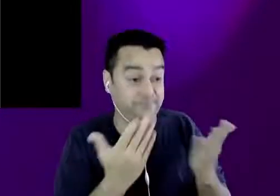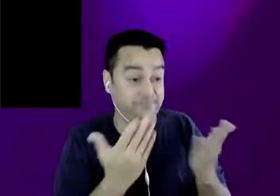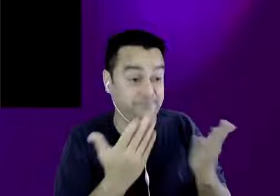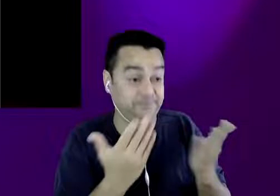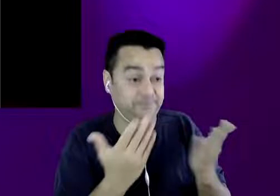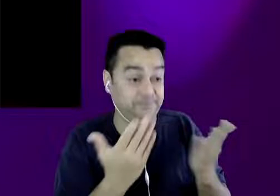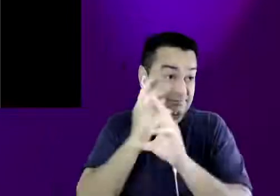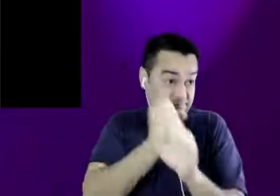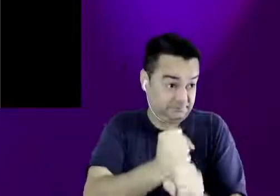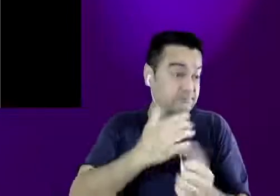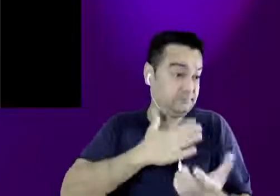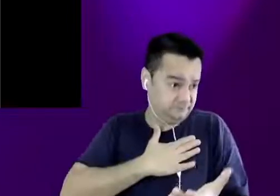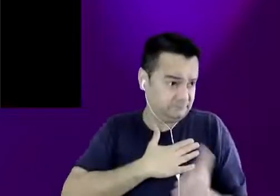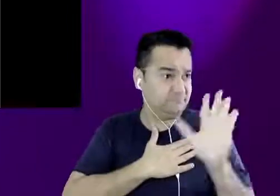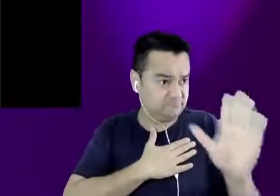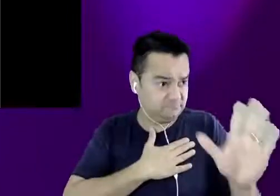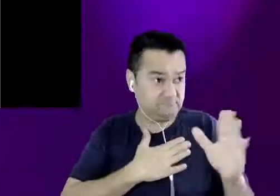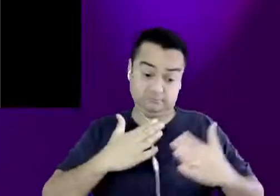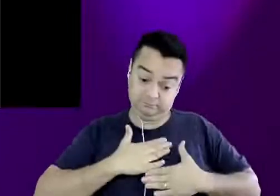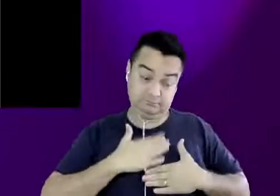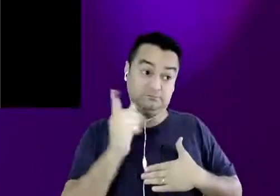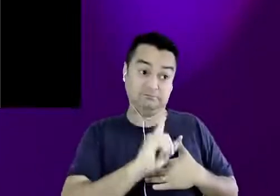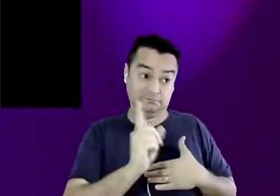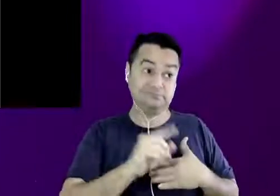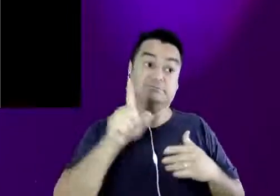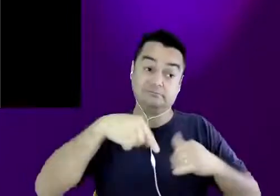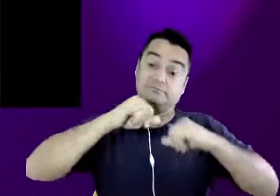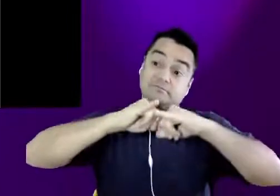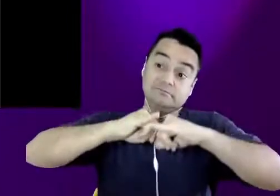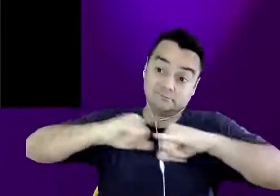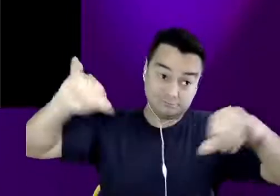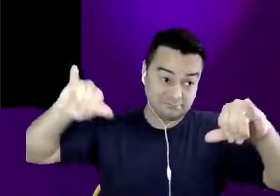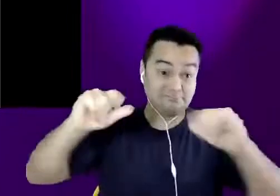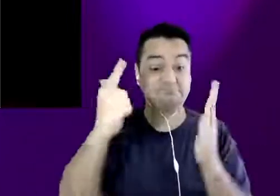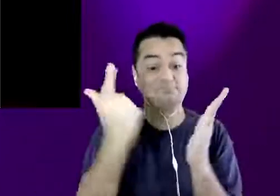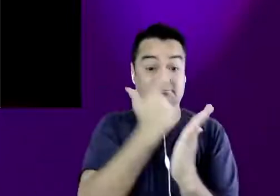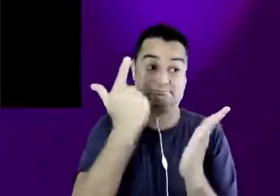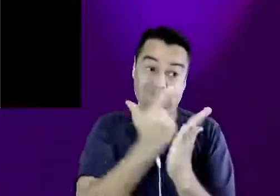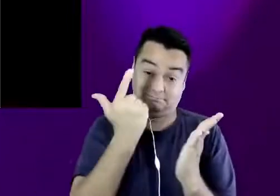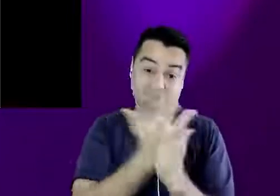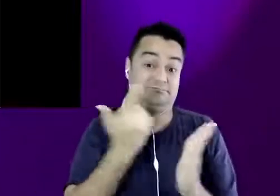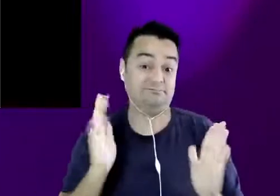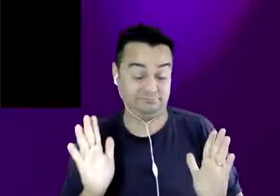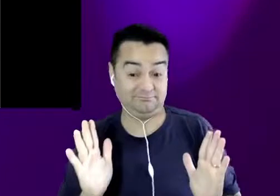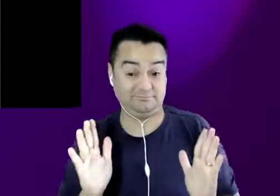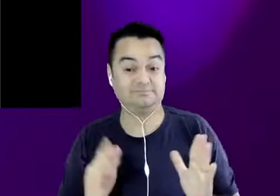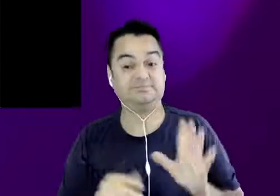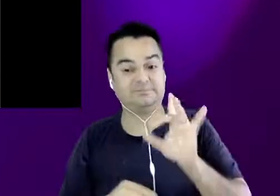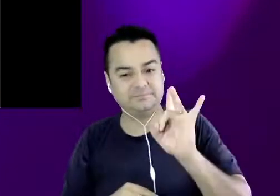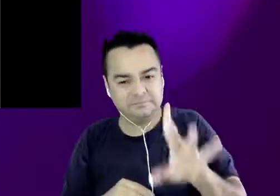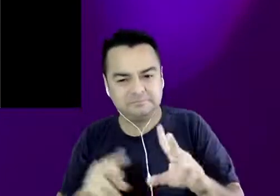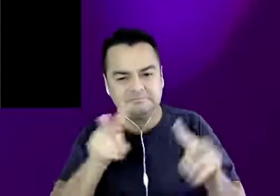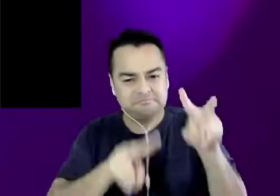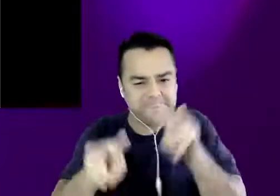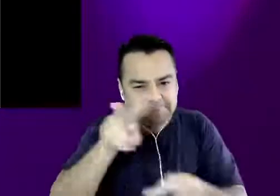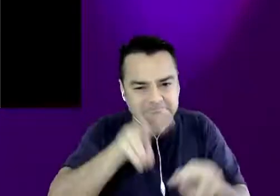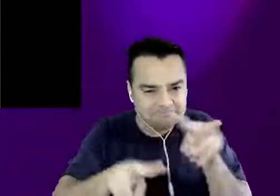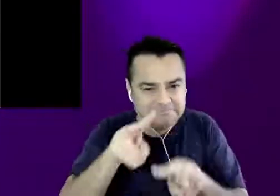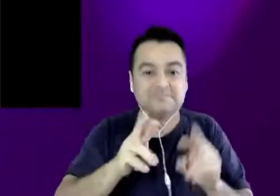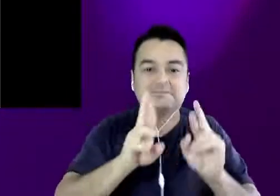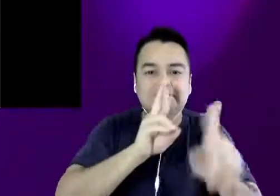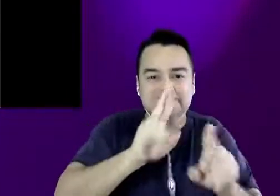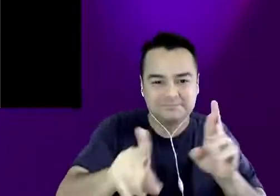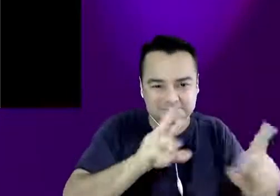literature, okay? So why there are difficulty? Just looking at the different so-called carrier, here is where you put your